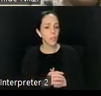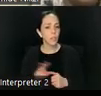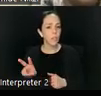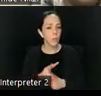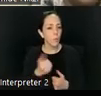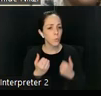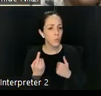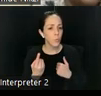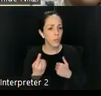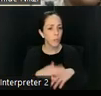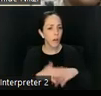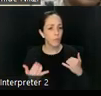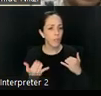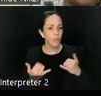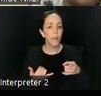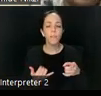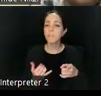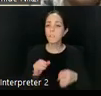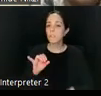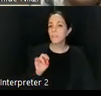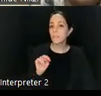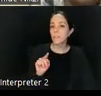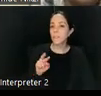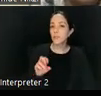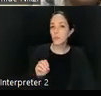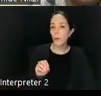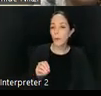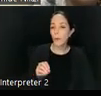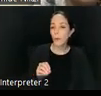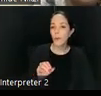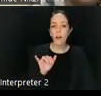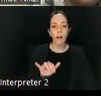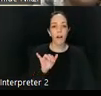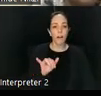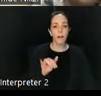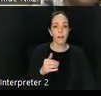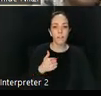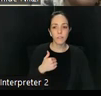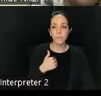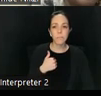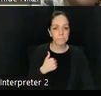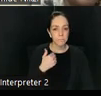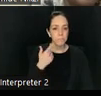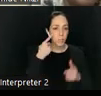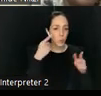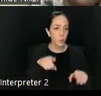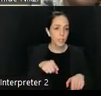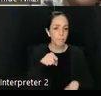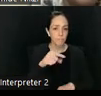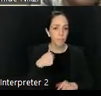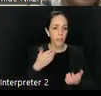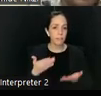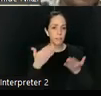on right now? This is the intro. Oh, the intro. I would like to suggest doing what you just did.